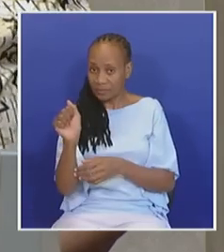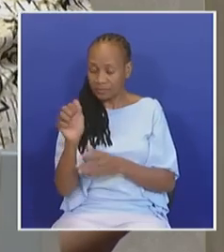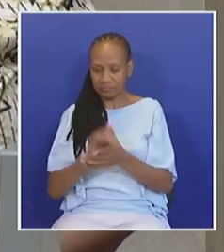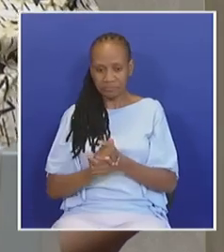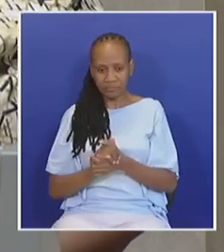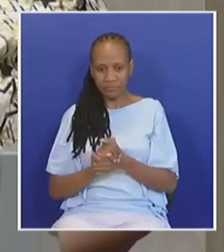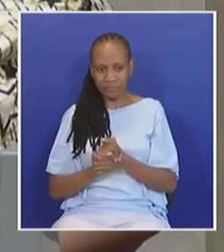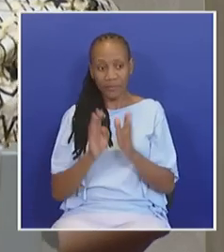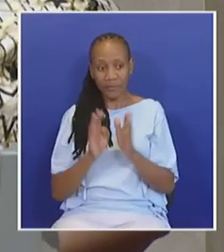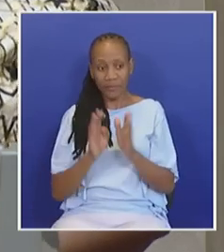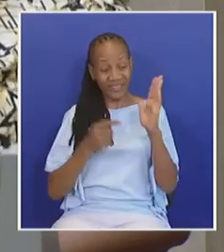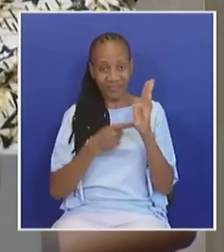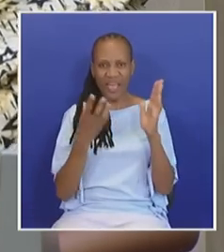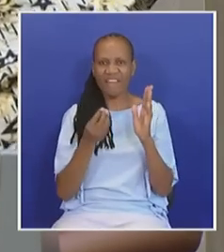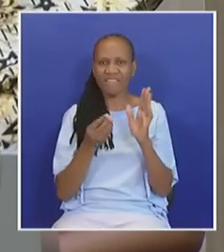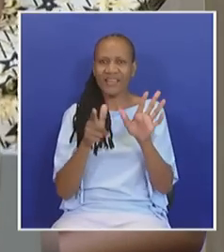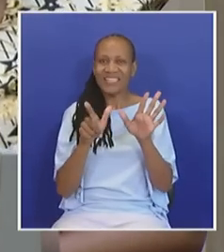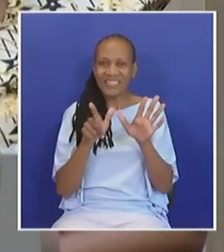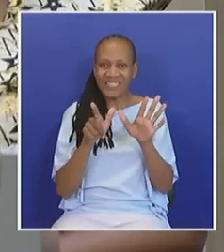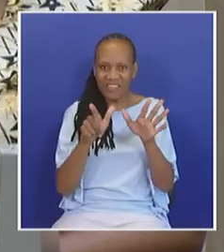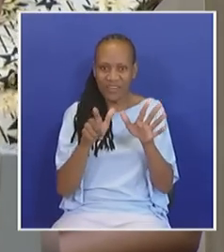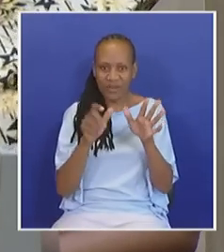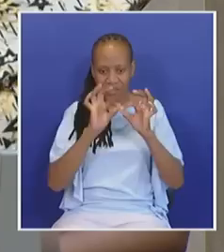has 7 clauses to be amended.